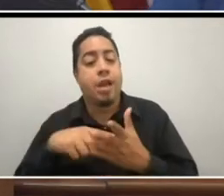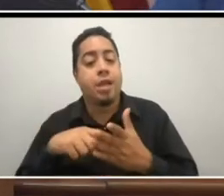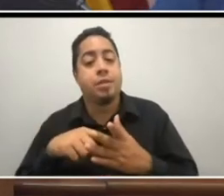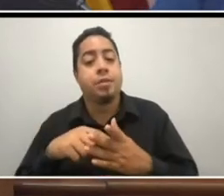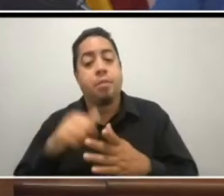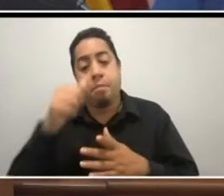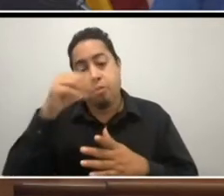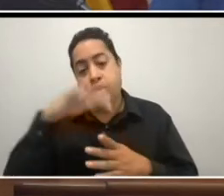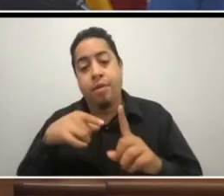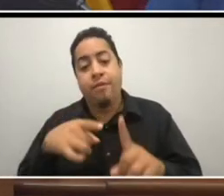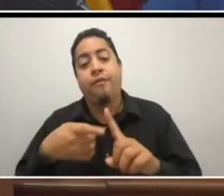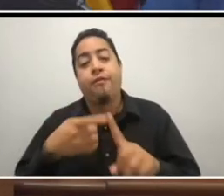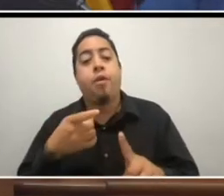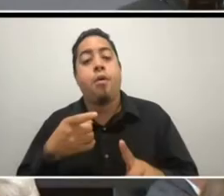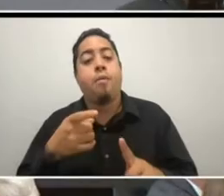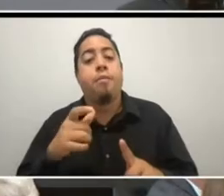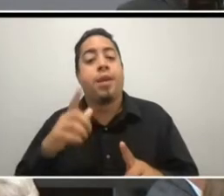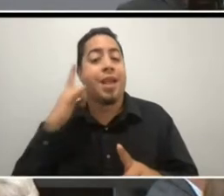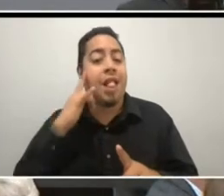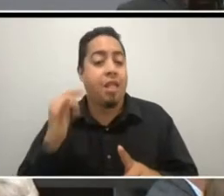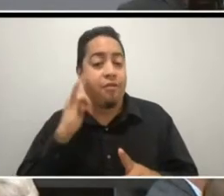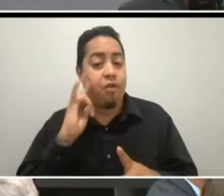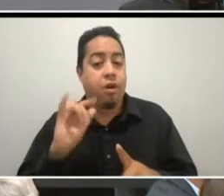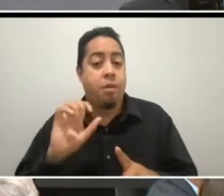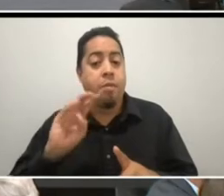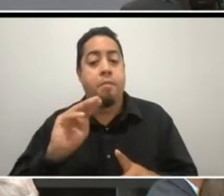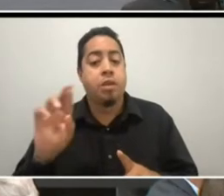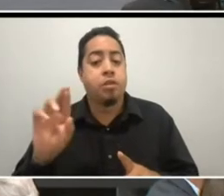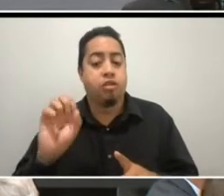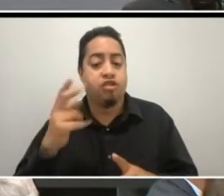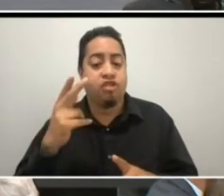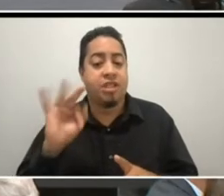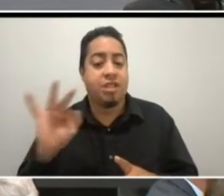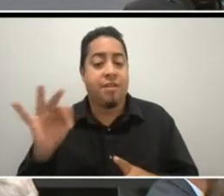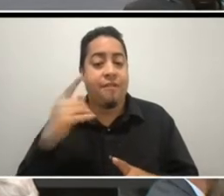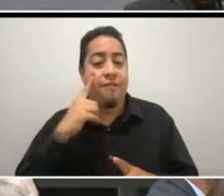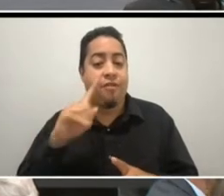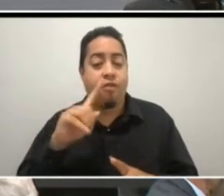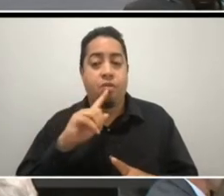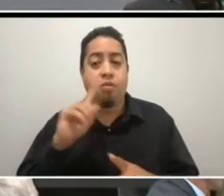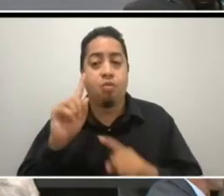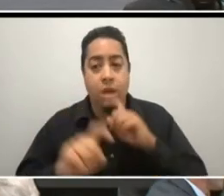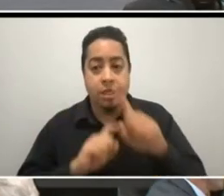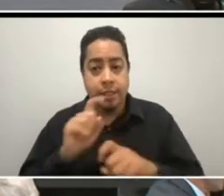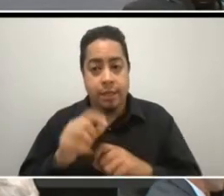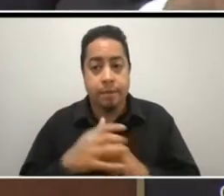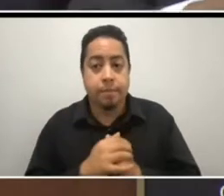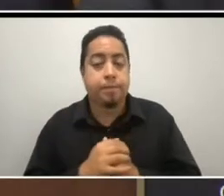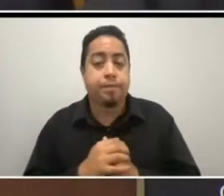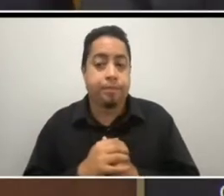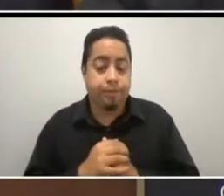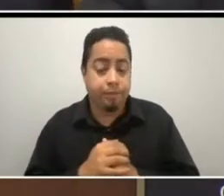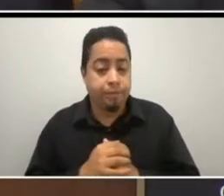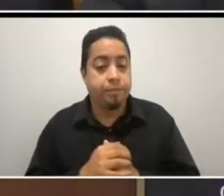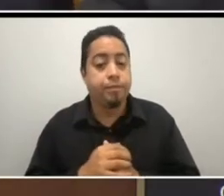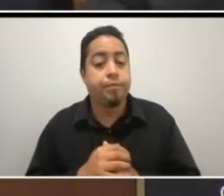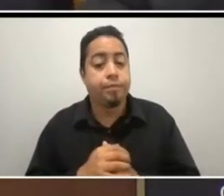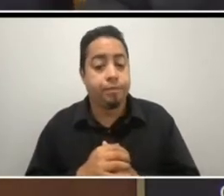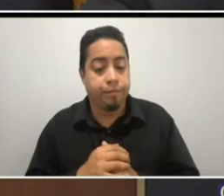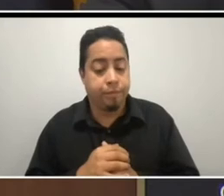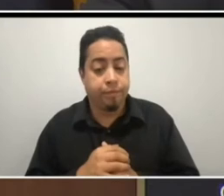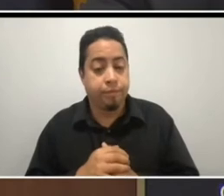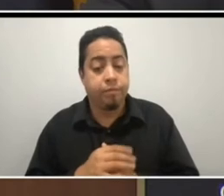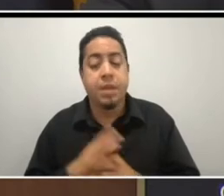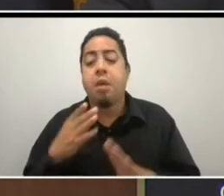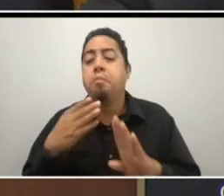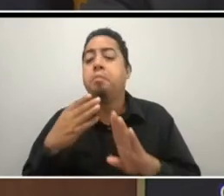Mr. Schiff, for questions. Speaker Bowers, thank you for being with us today. Before we begin